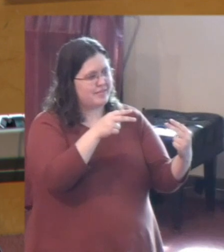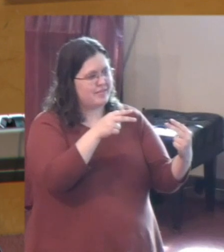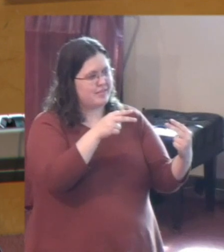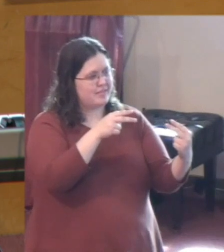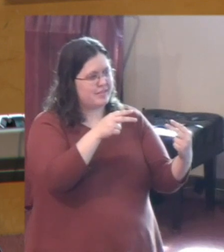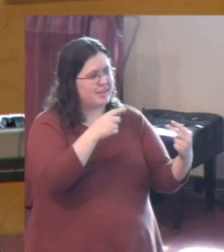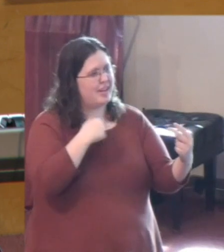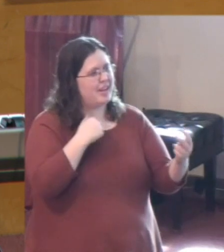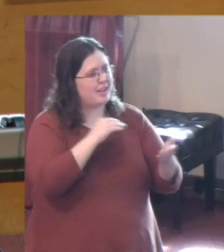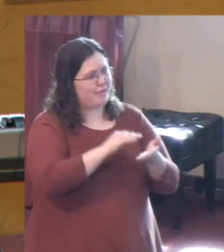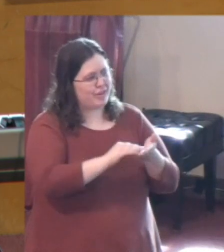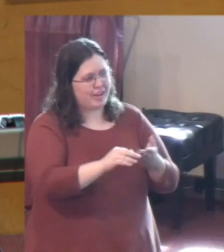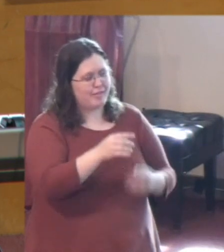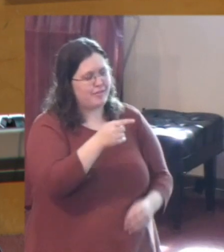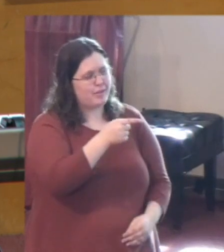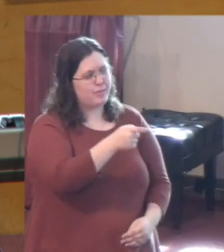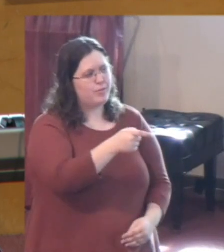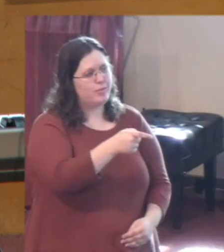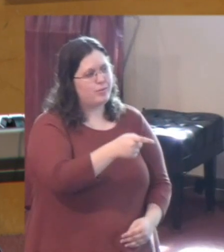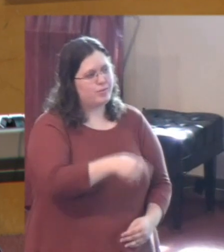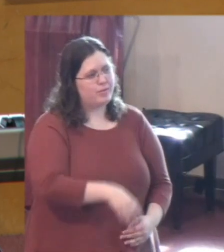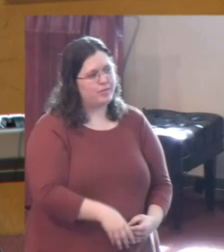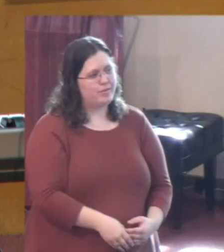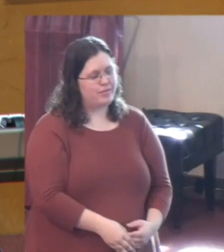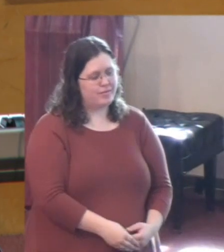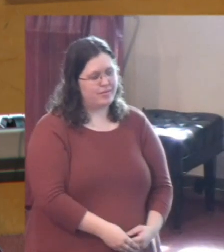I forgive you.